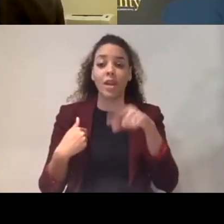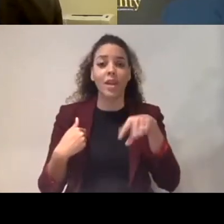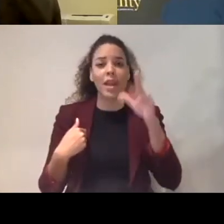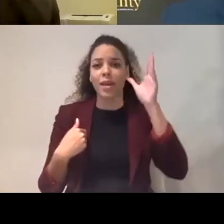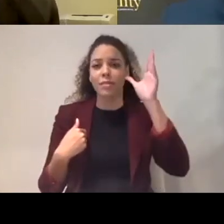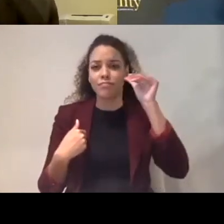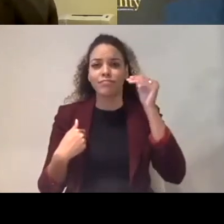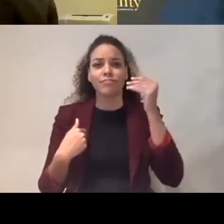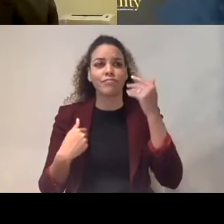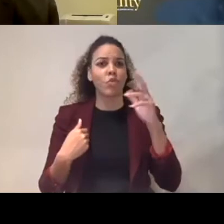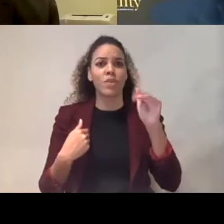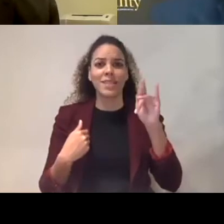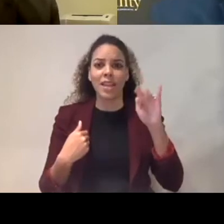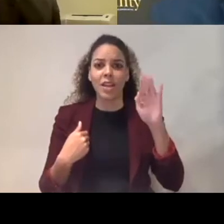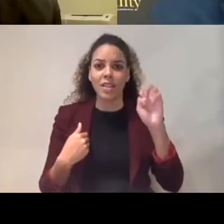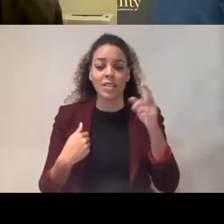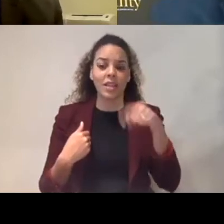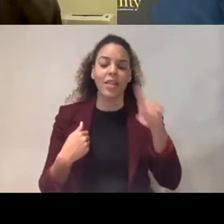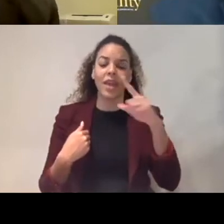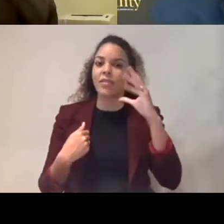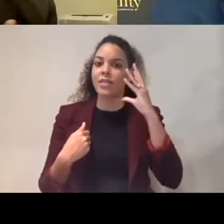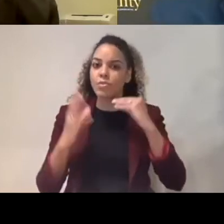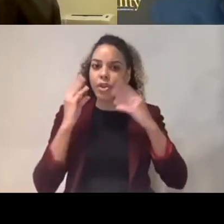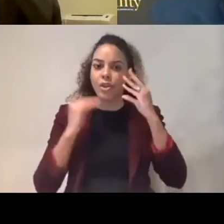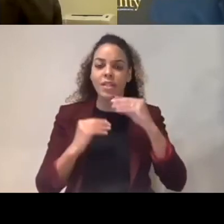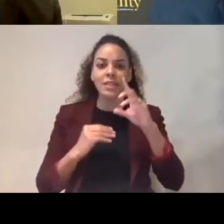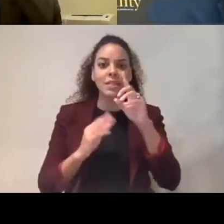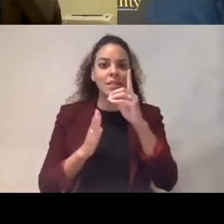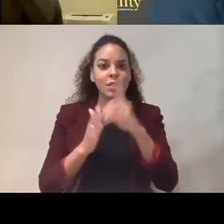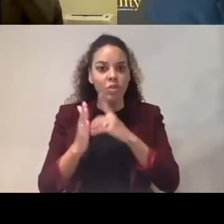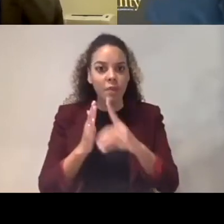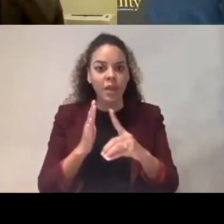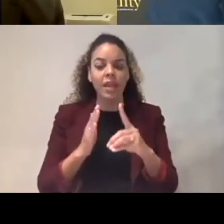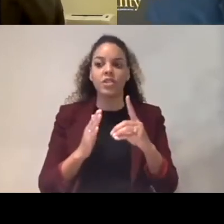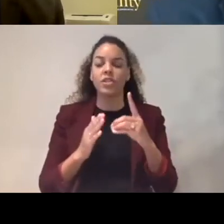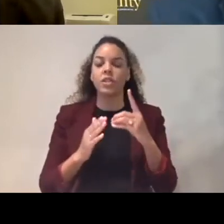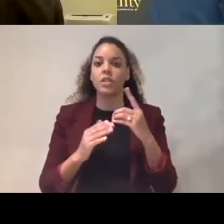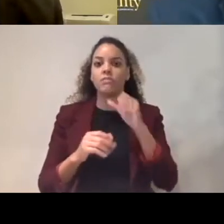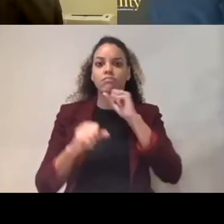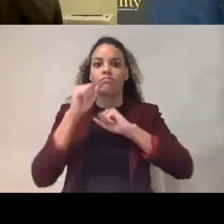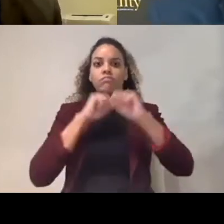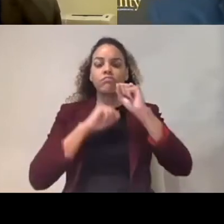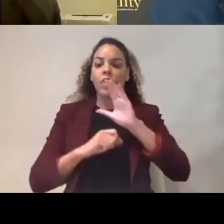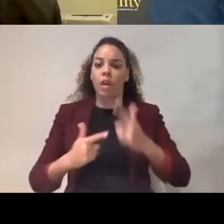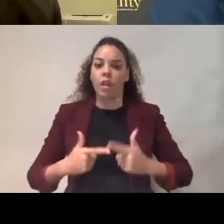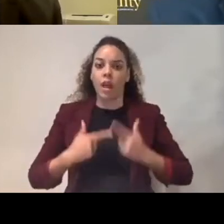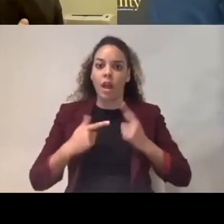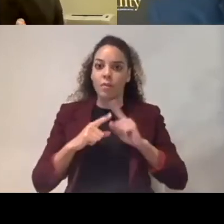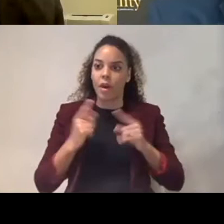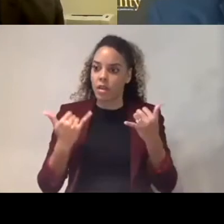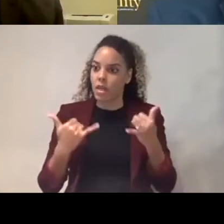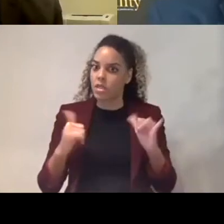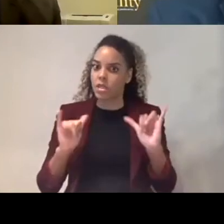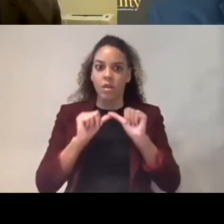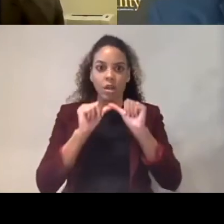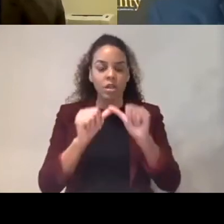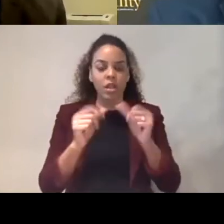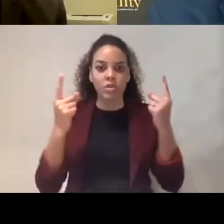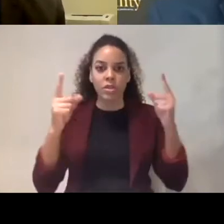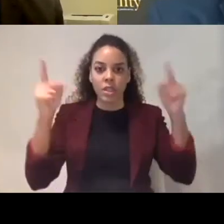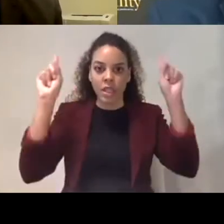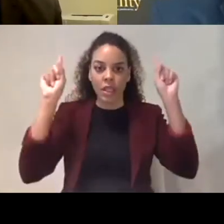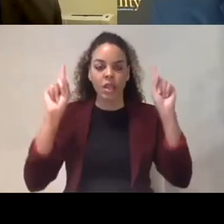have experienced discrimination in their life and in the workforce, and yet continue to succeed. So there is a great benefit for